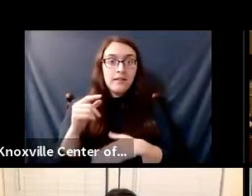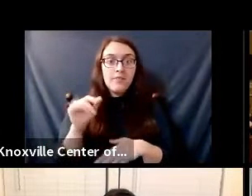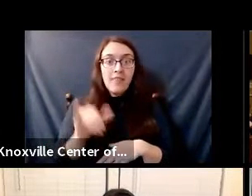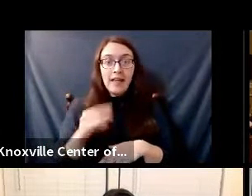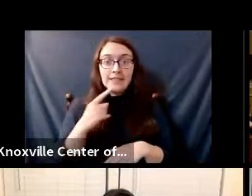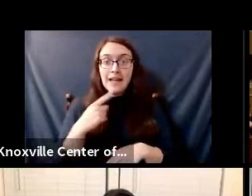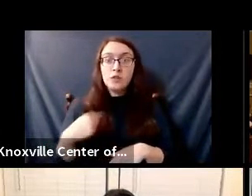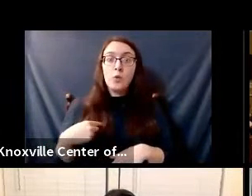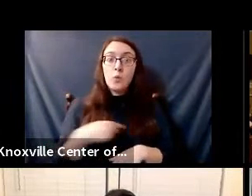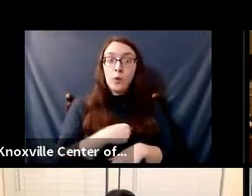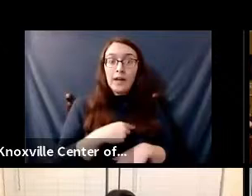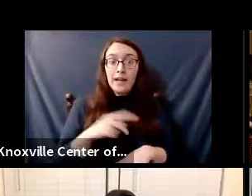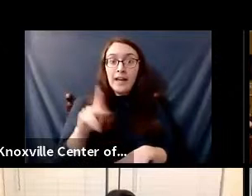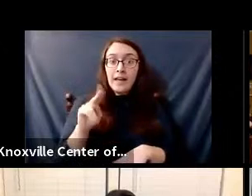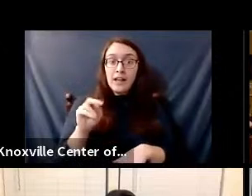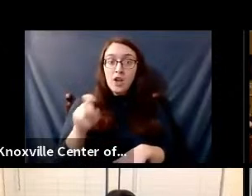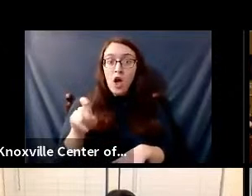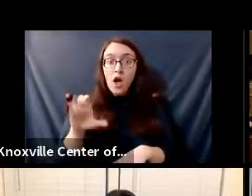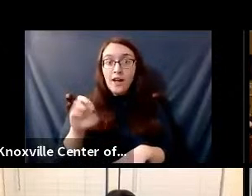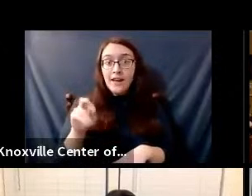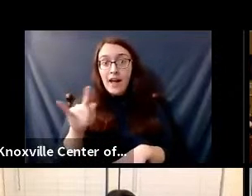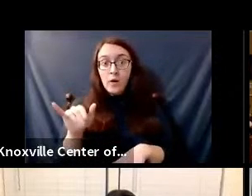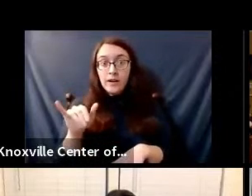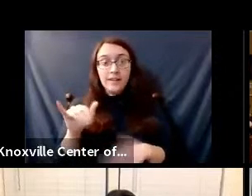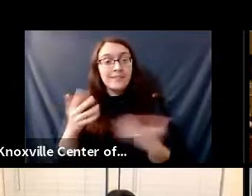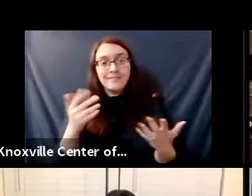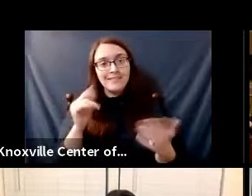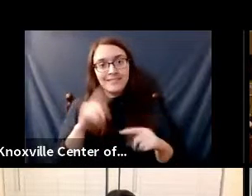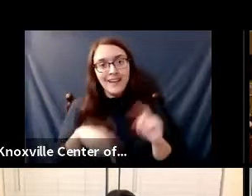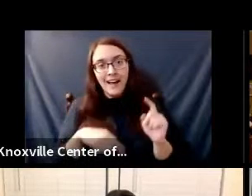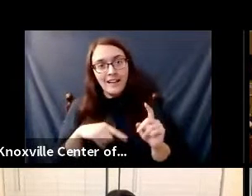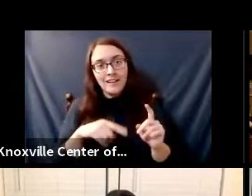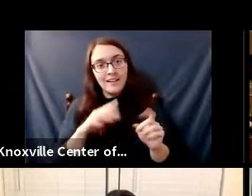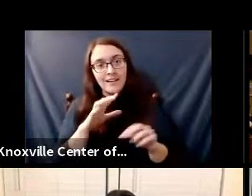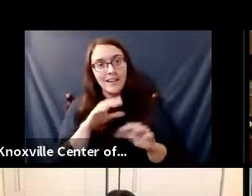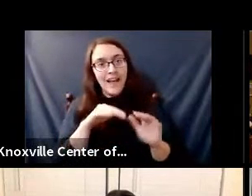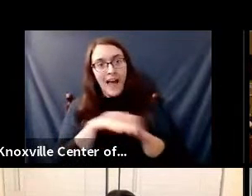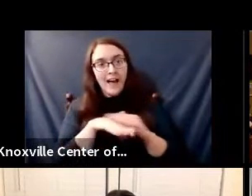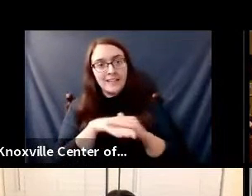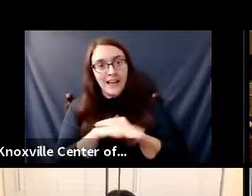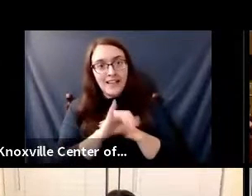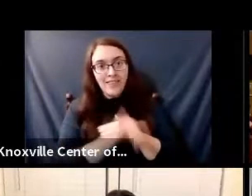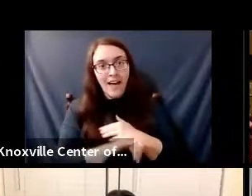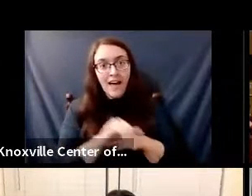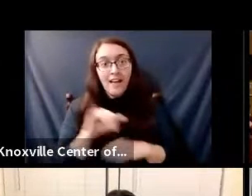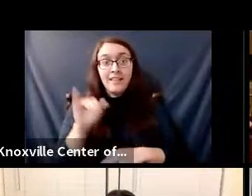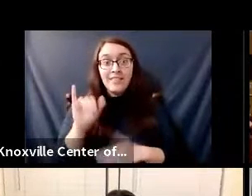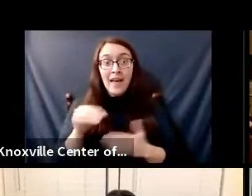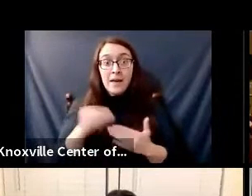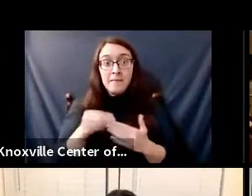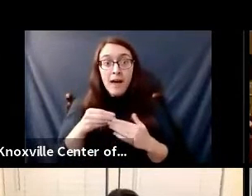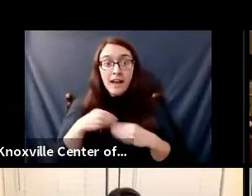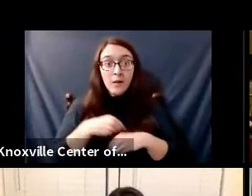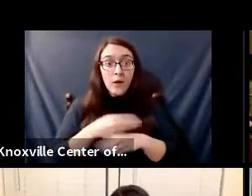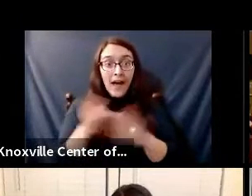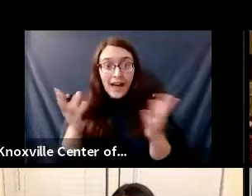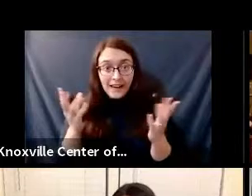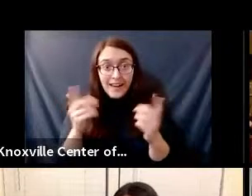Knox County have availability of any of that. So we basically, the money that was handed out to Mr. Burleson, the